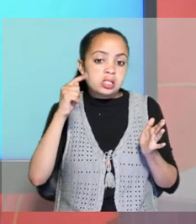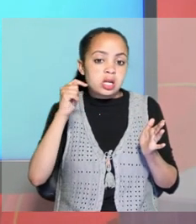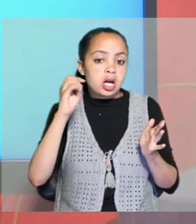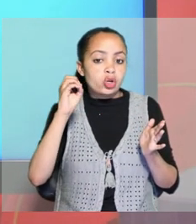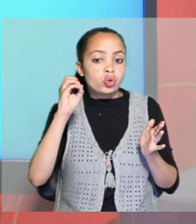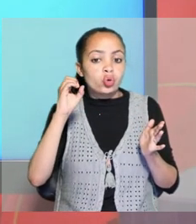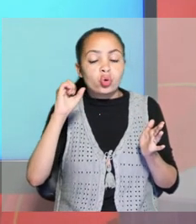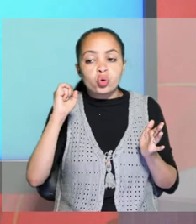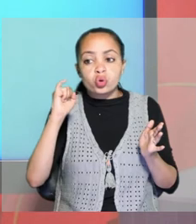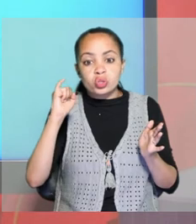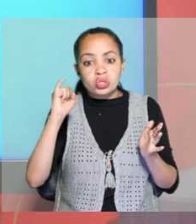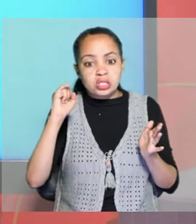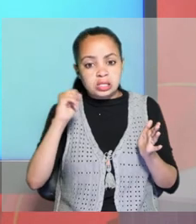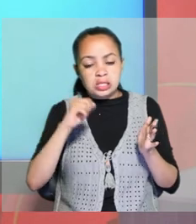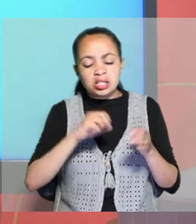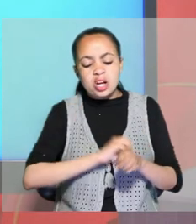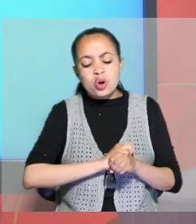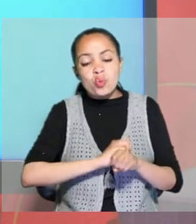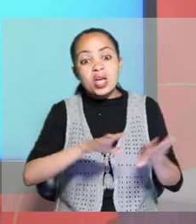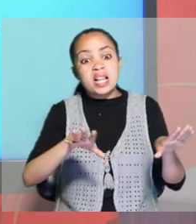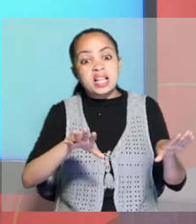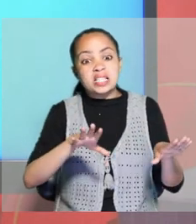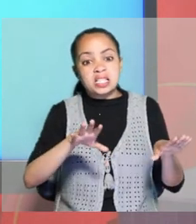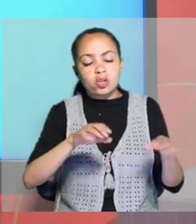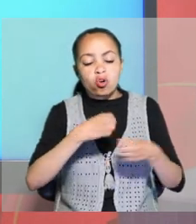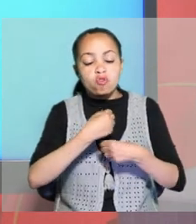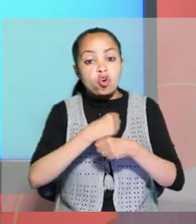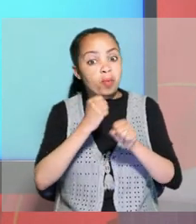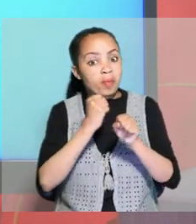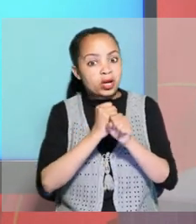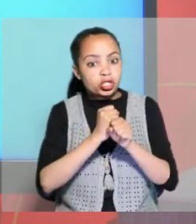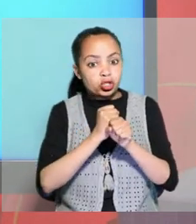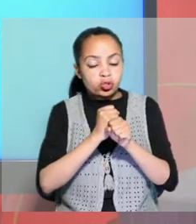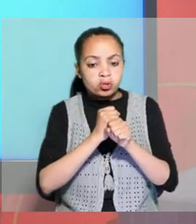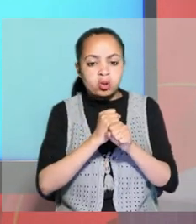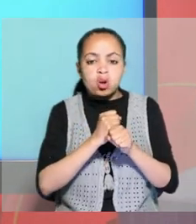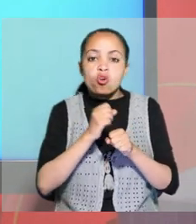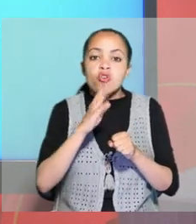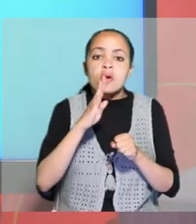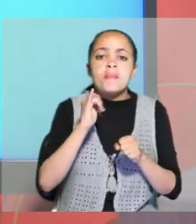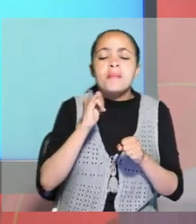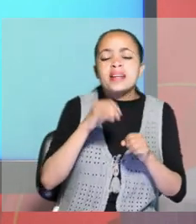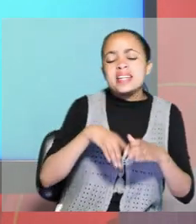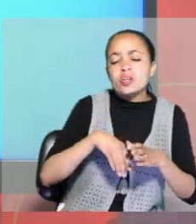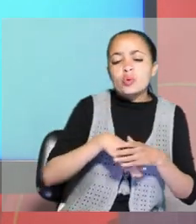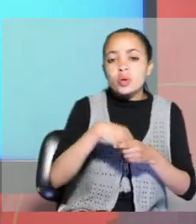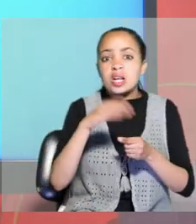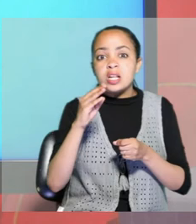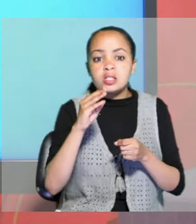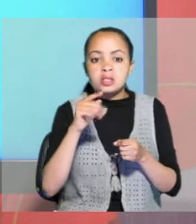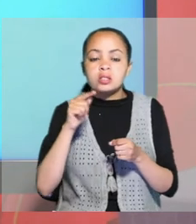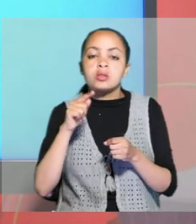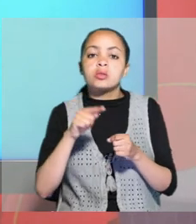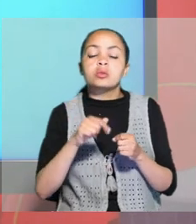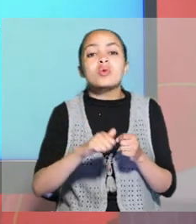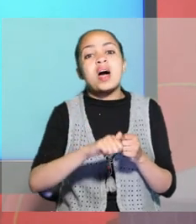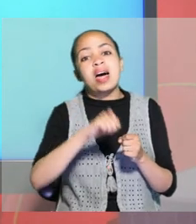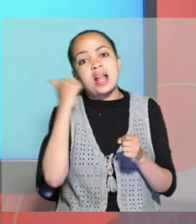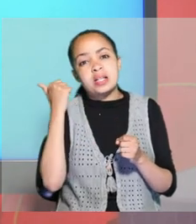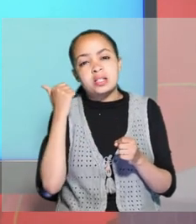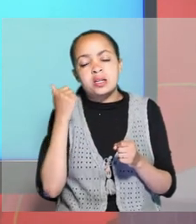exocytosis release, releasing of formation of blood and released out of the host cell to infect another